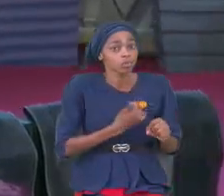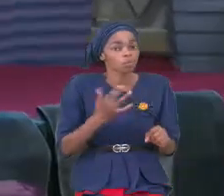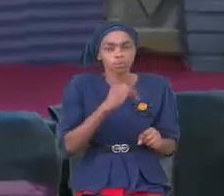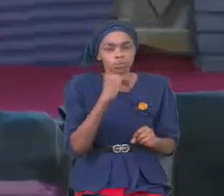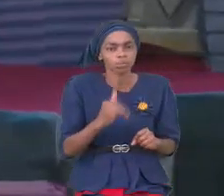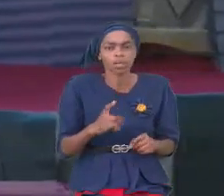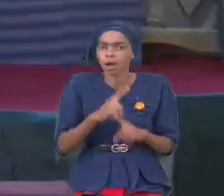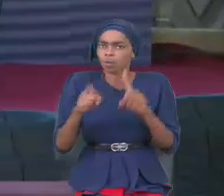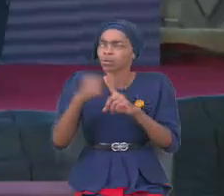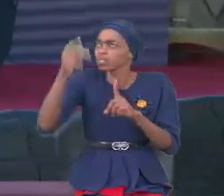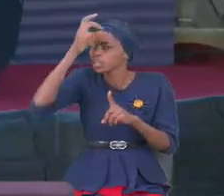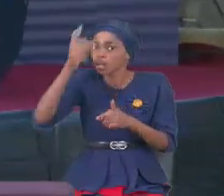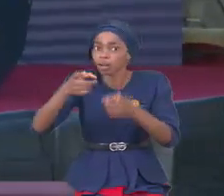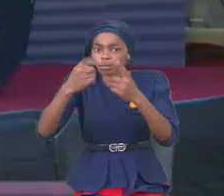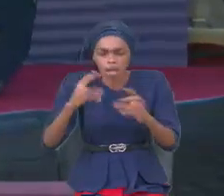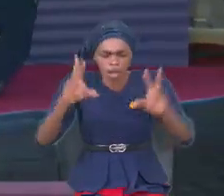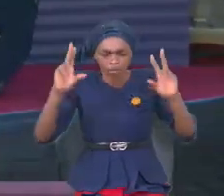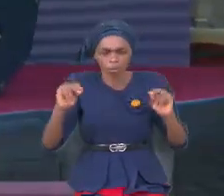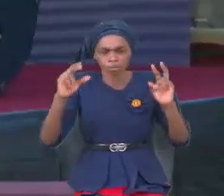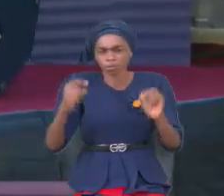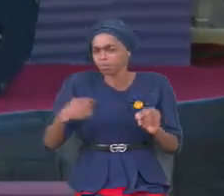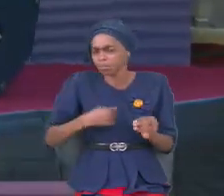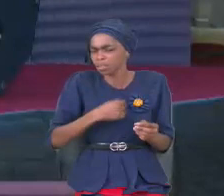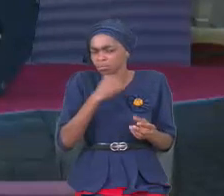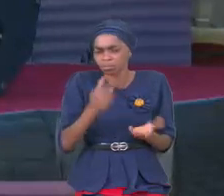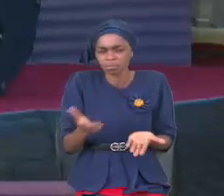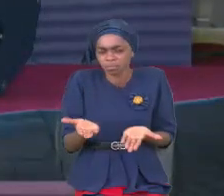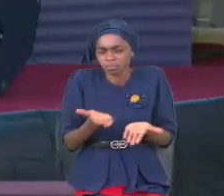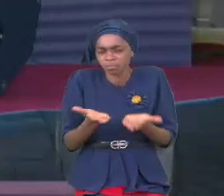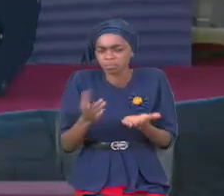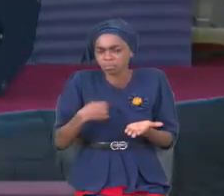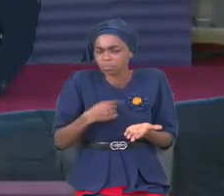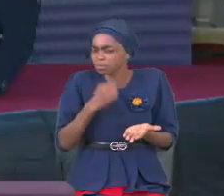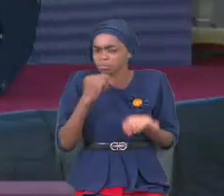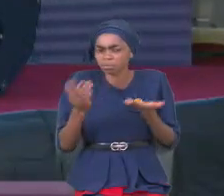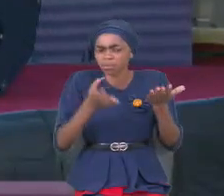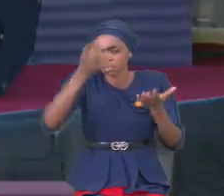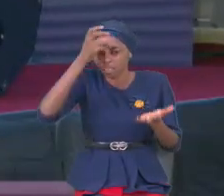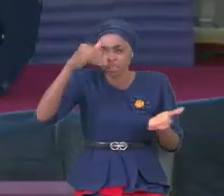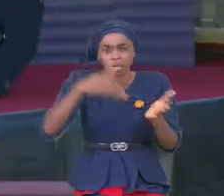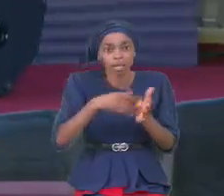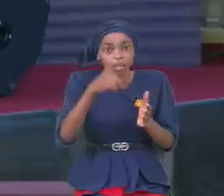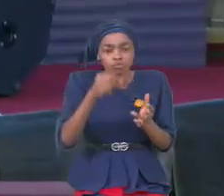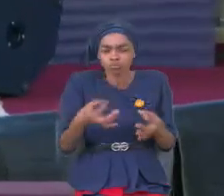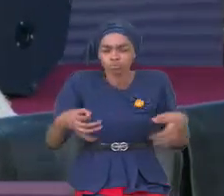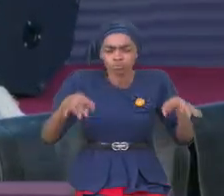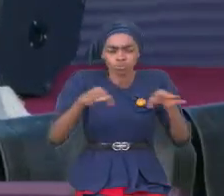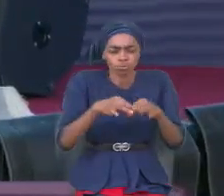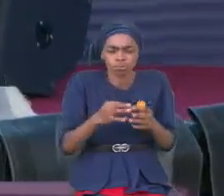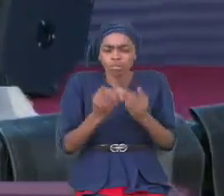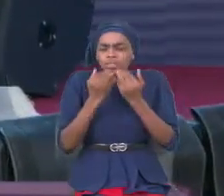And you value and you cherish and you embrace and you take care and you keep and you protect the